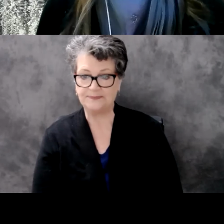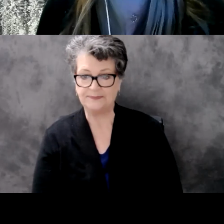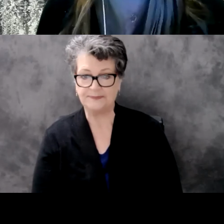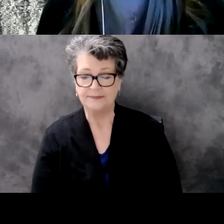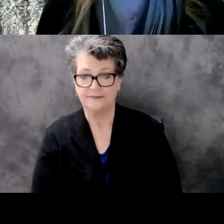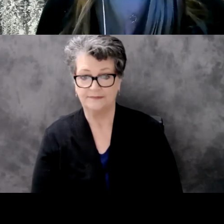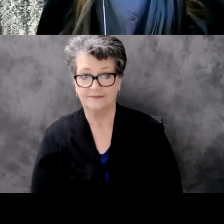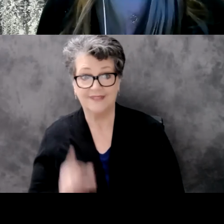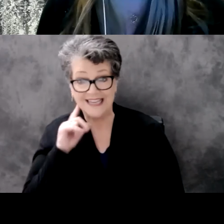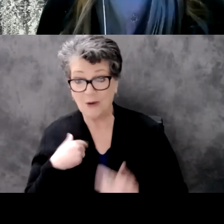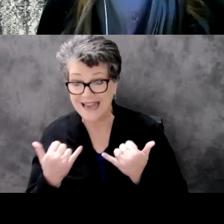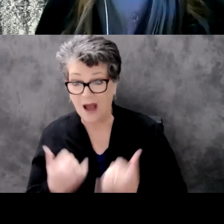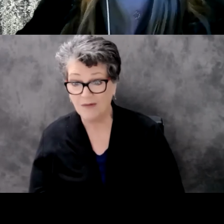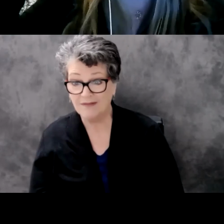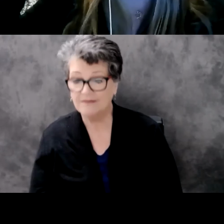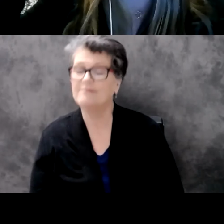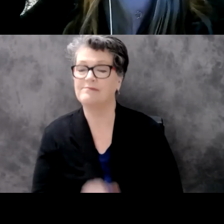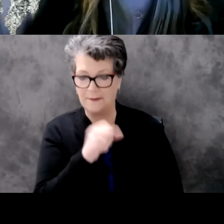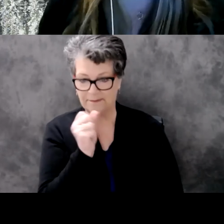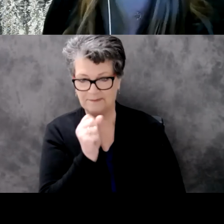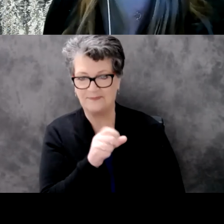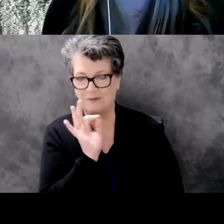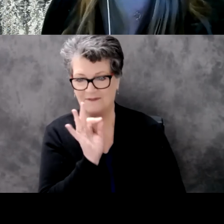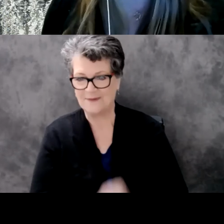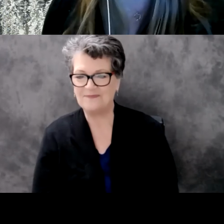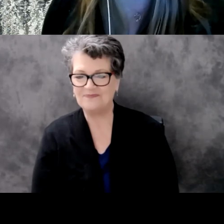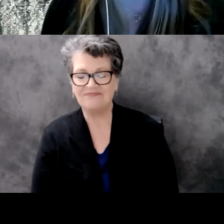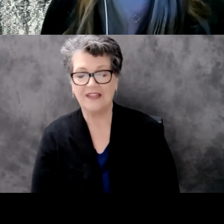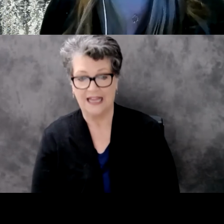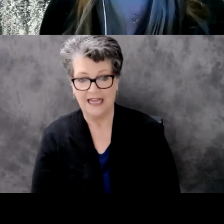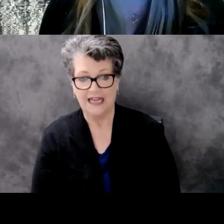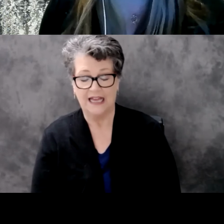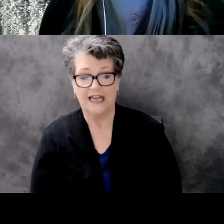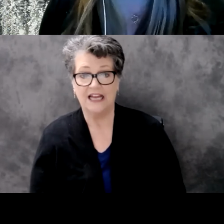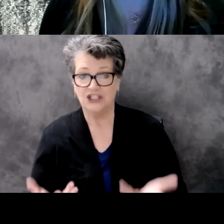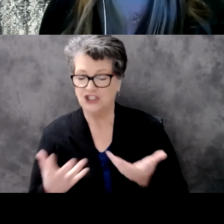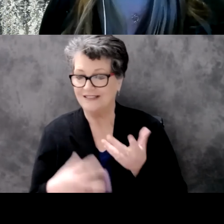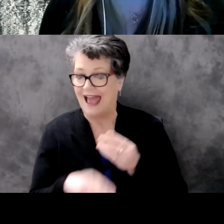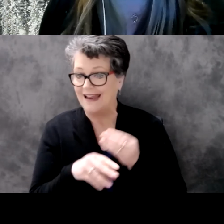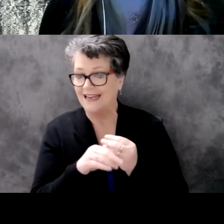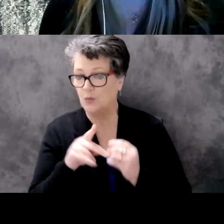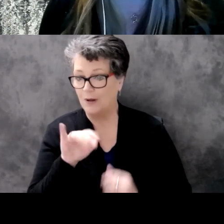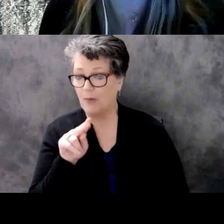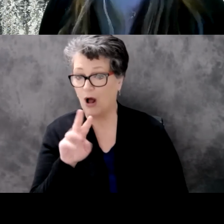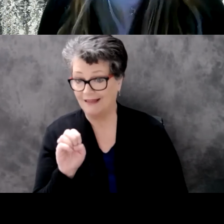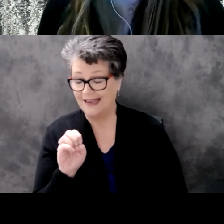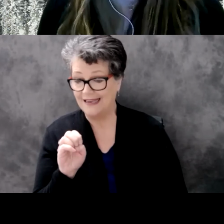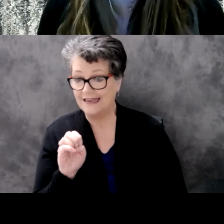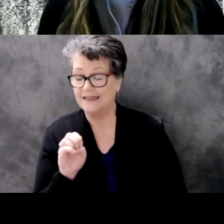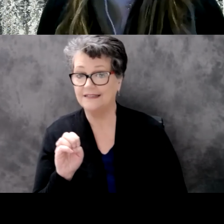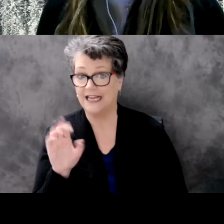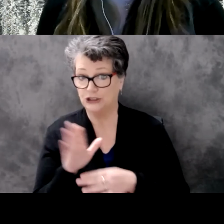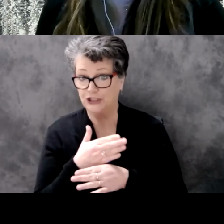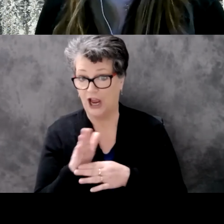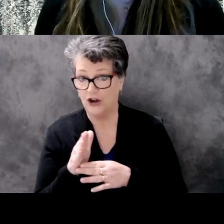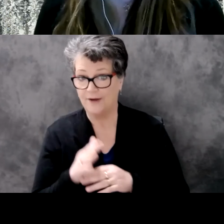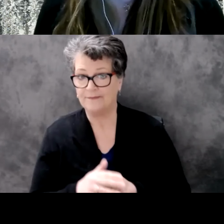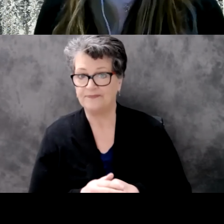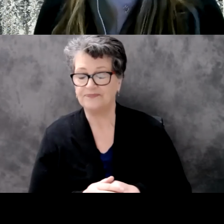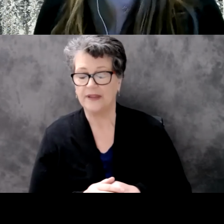Can you hear me now? Yes. Perfect. Just building off of what Pauline has shared, I